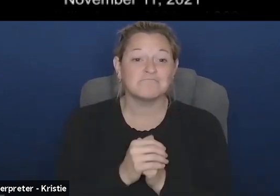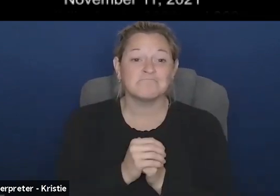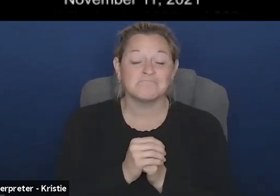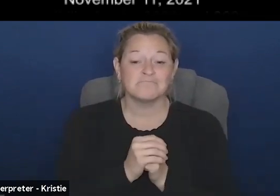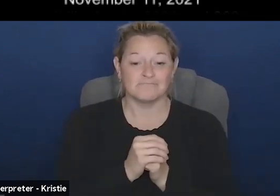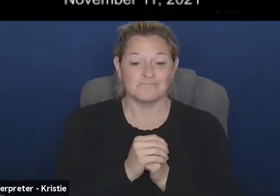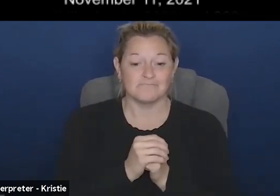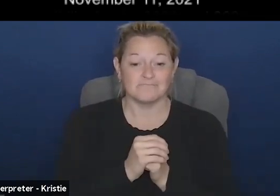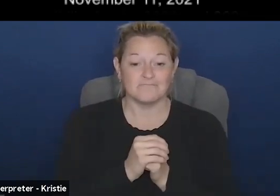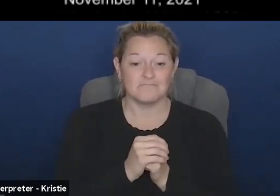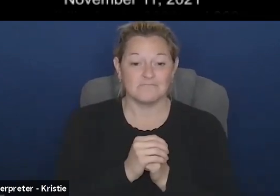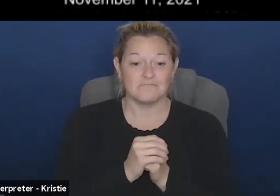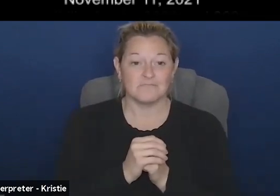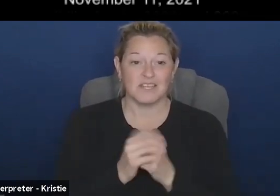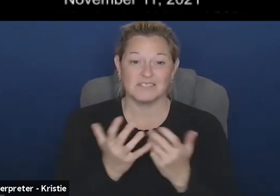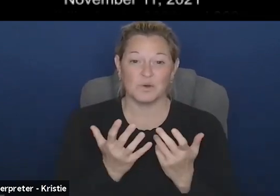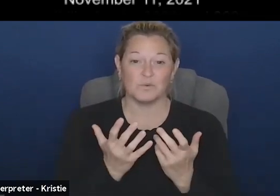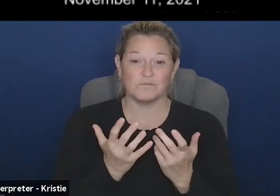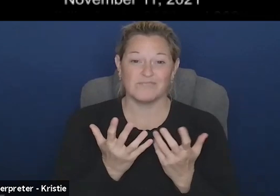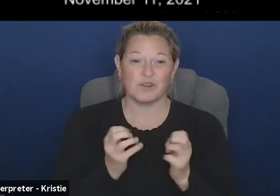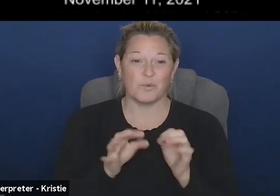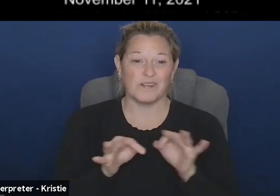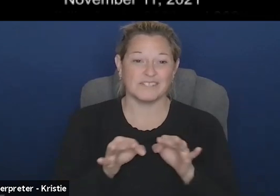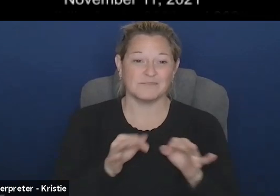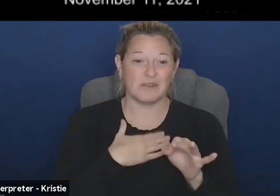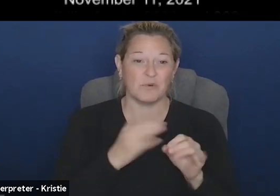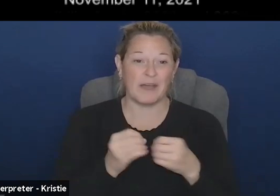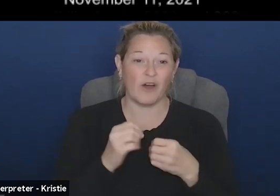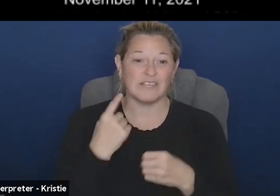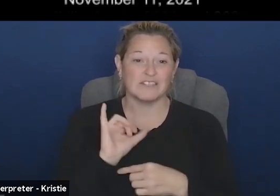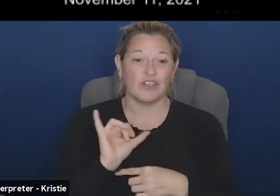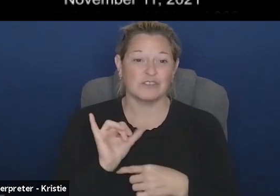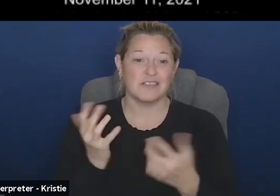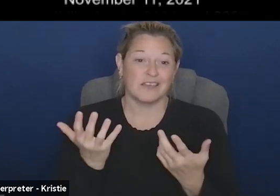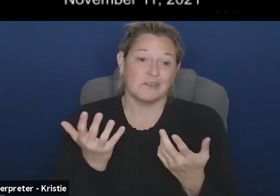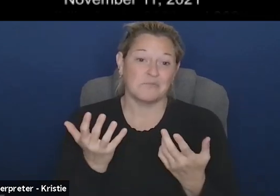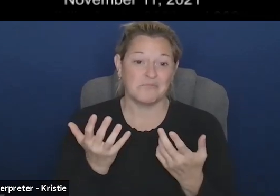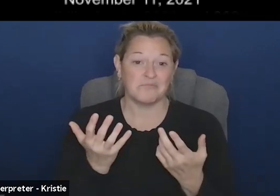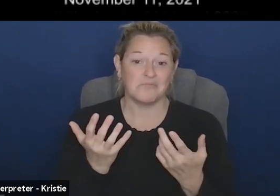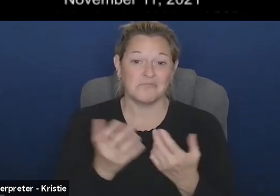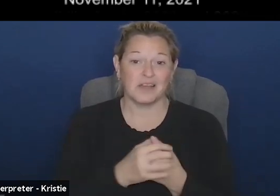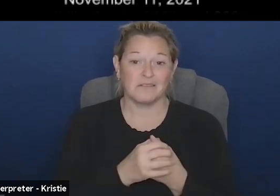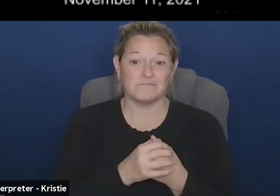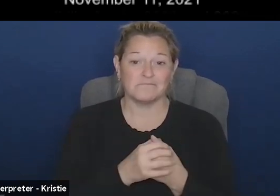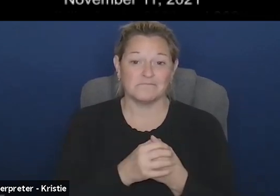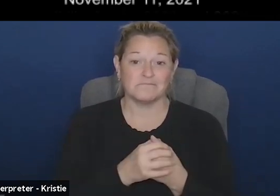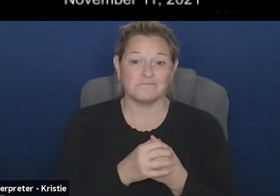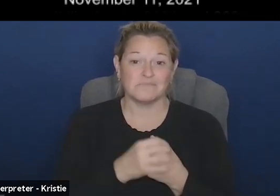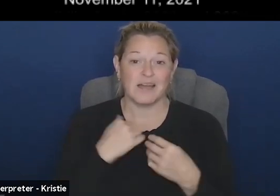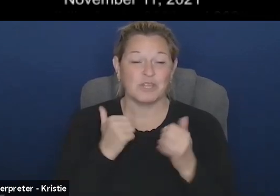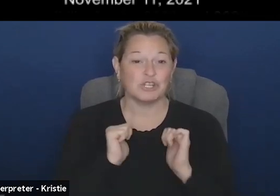So rather than telling you what my office looks like, I'm going to tell you what I'm going to tell you. So I'm going to try to